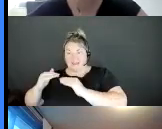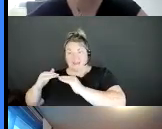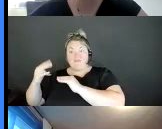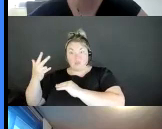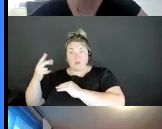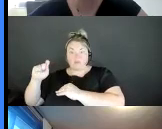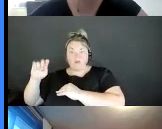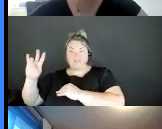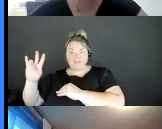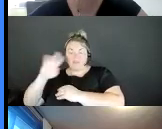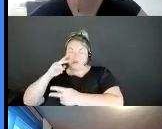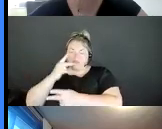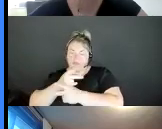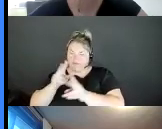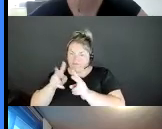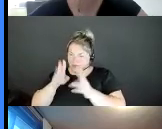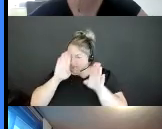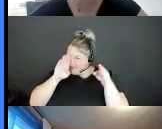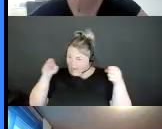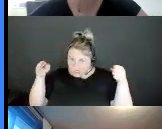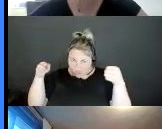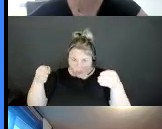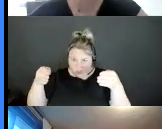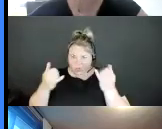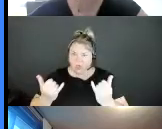to keep it very tight current state to make sure that all of the